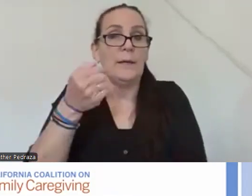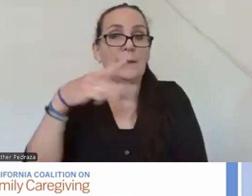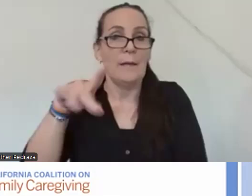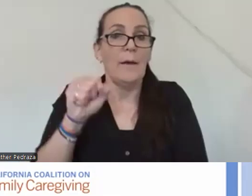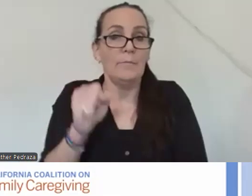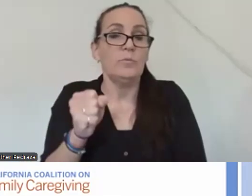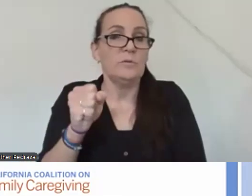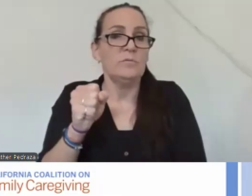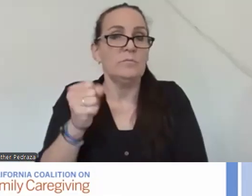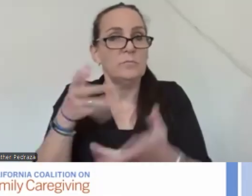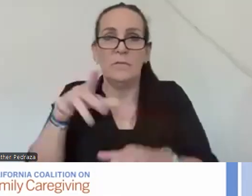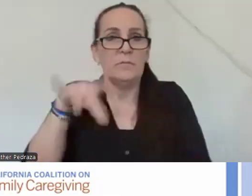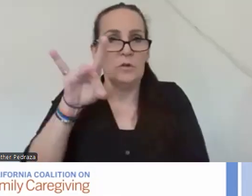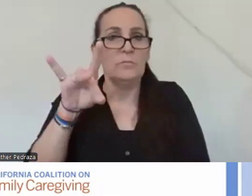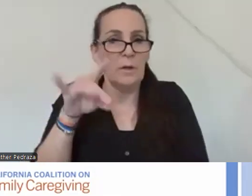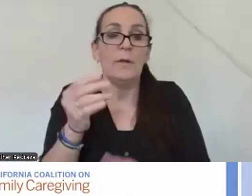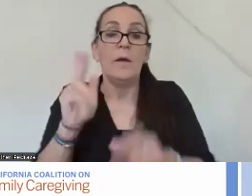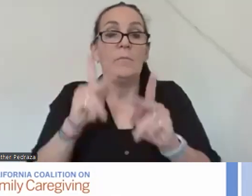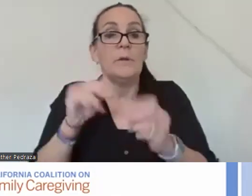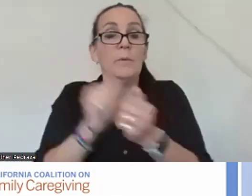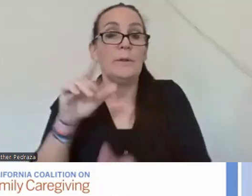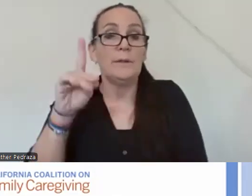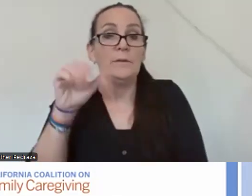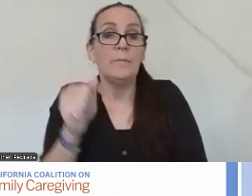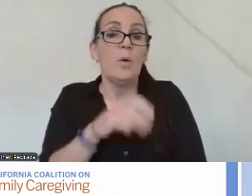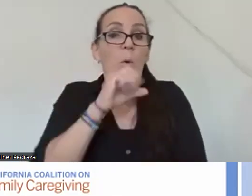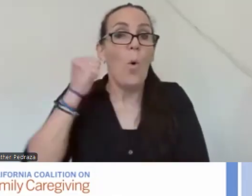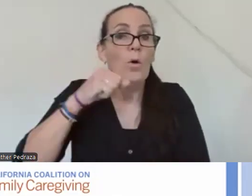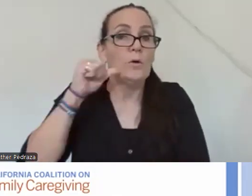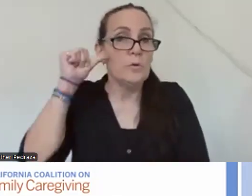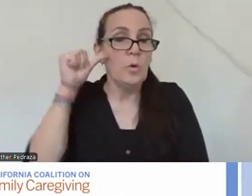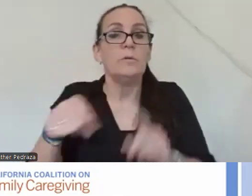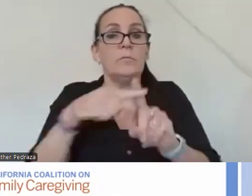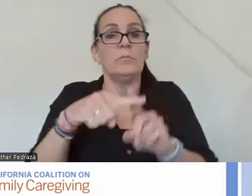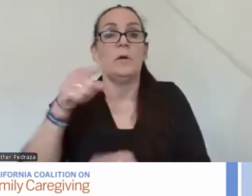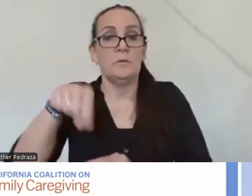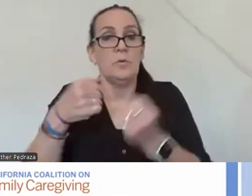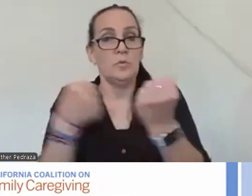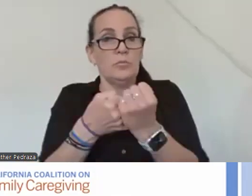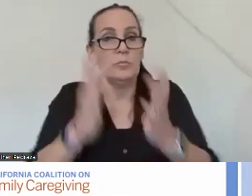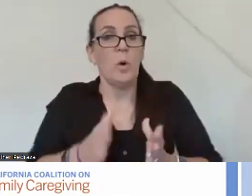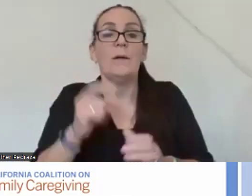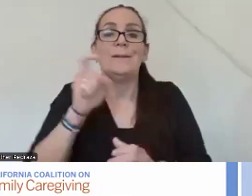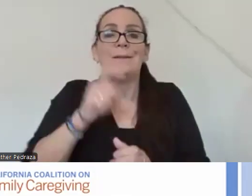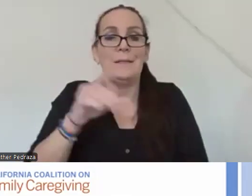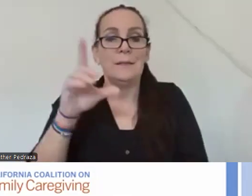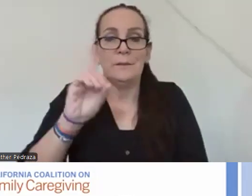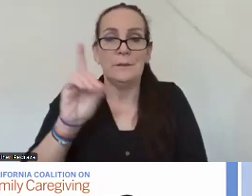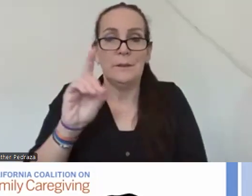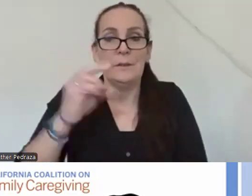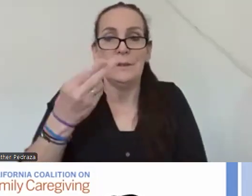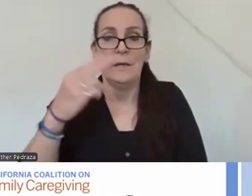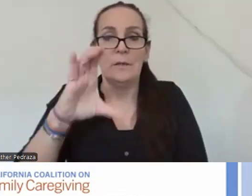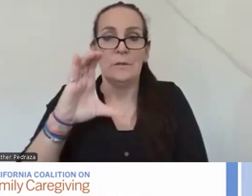analysis. People with disabilities, older adults, and advocates need DHCS to demonstrate that managed care plans